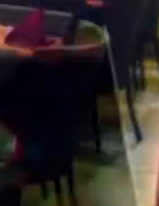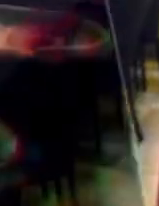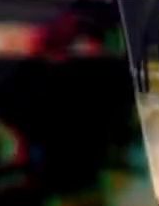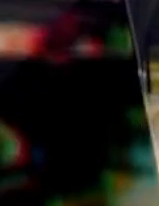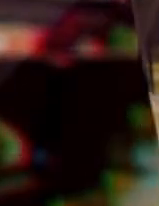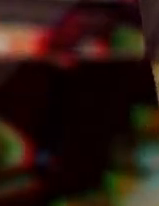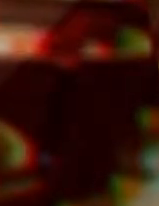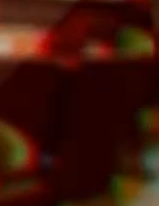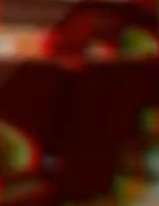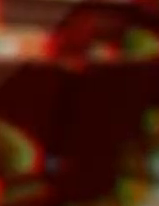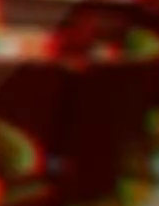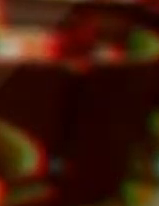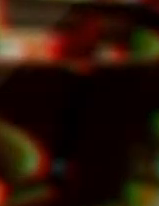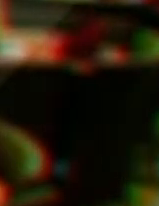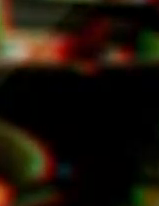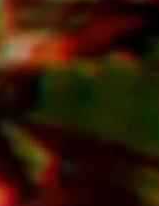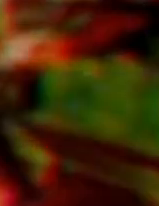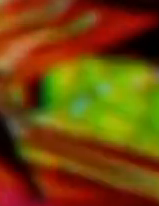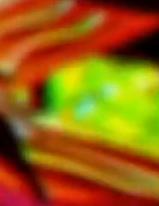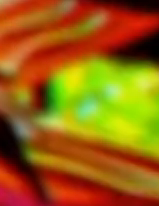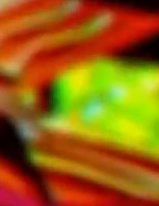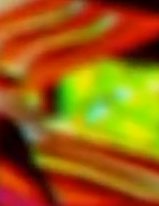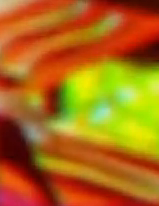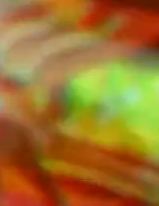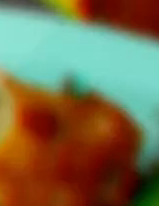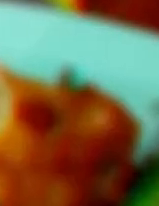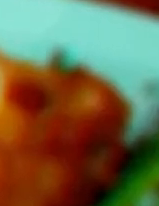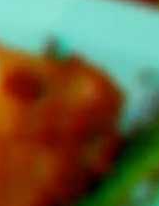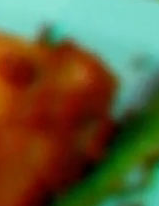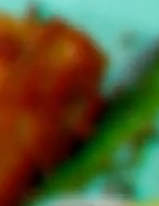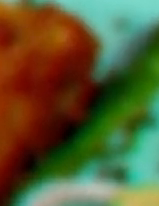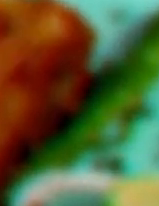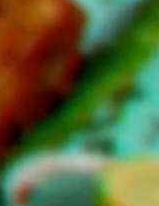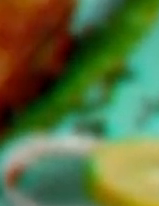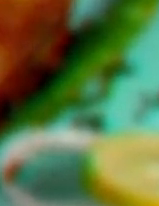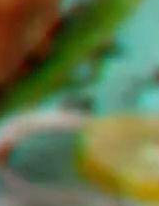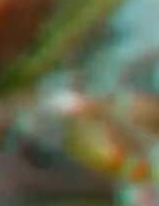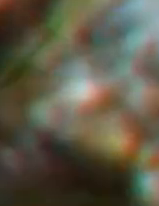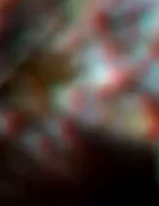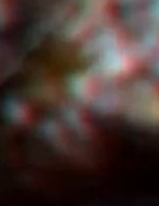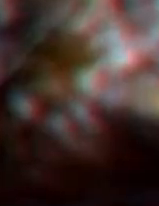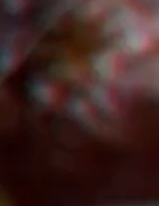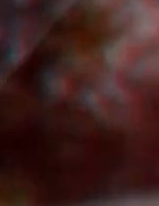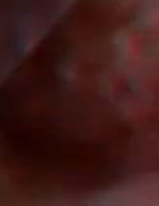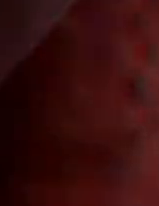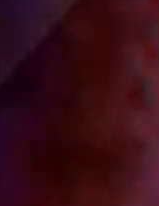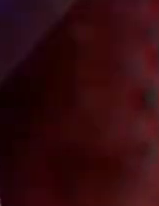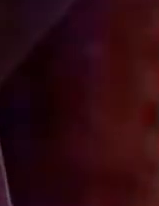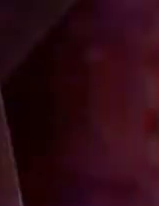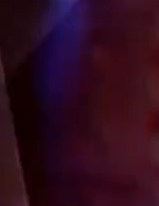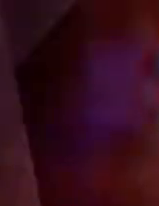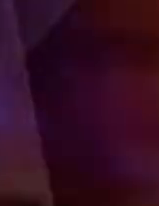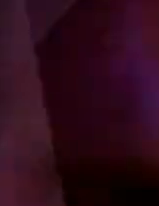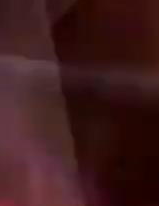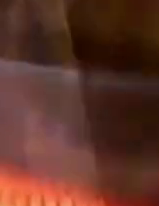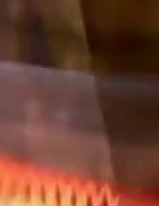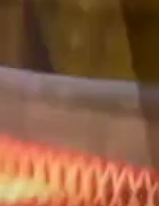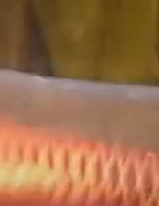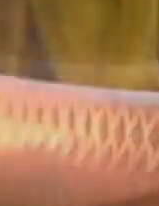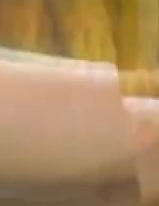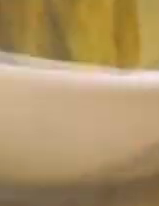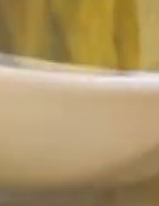The 3-star restaurant caters to your palate, serving your choice menu ranging from exotic cuisines to